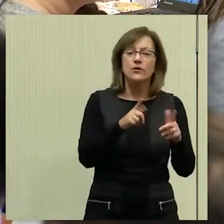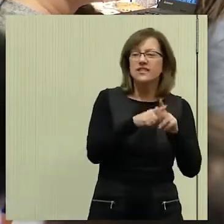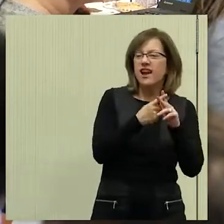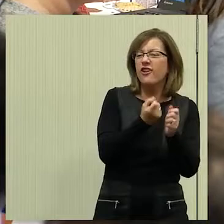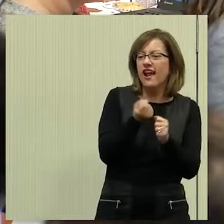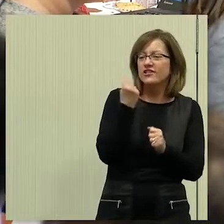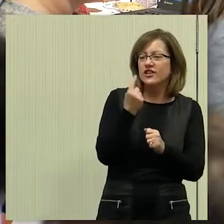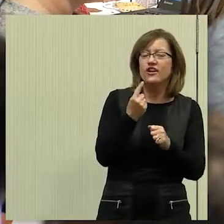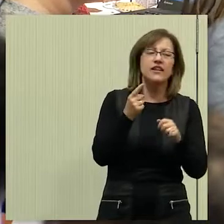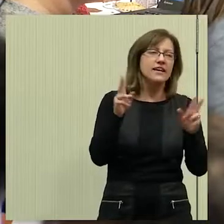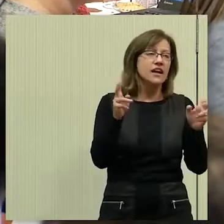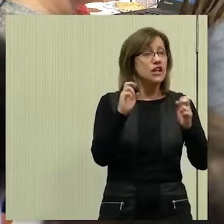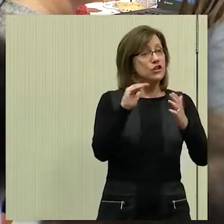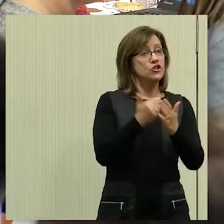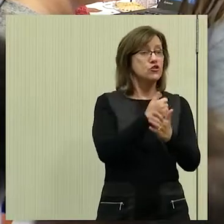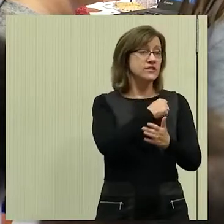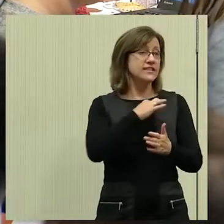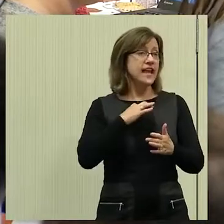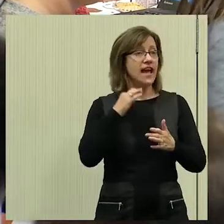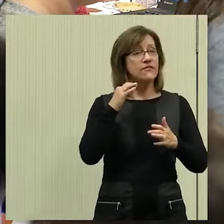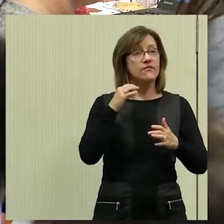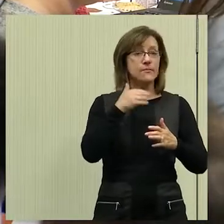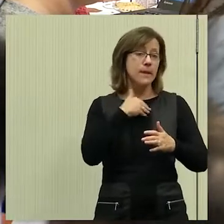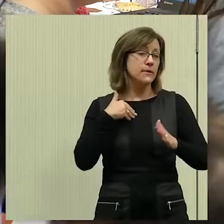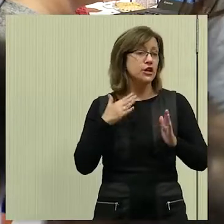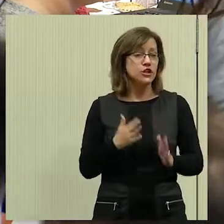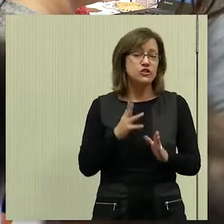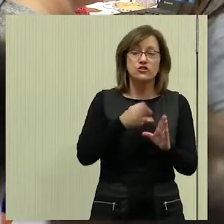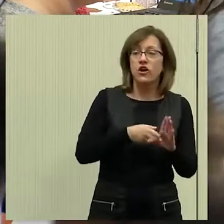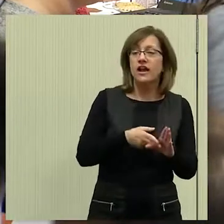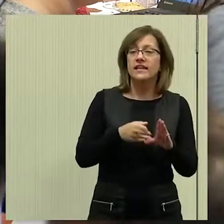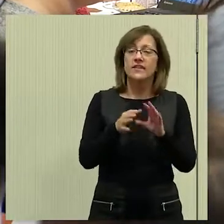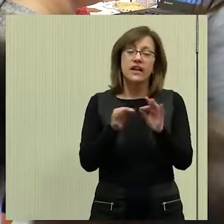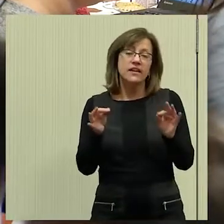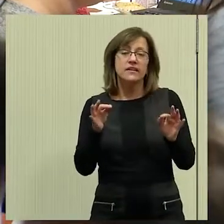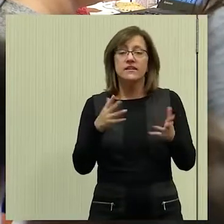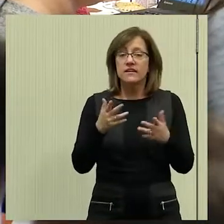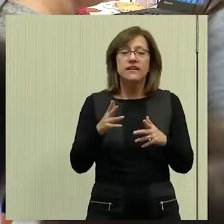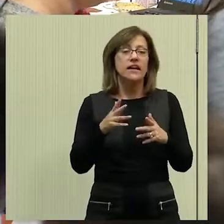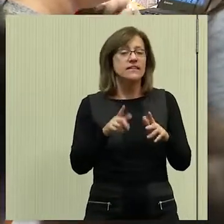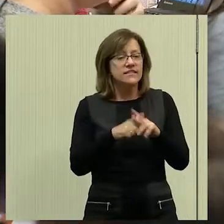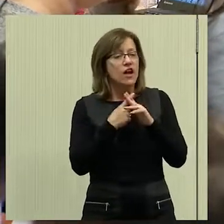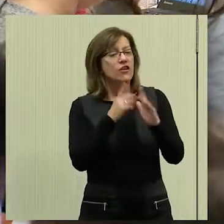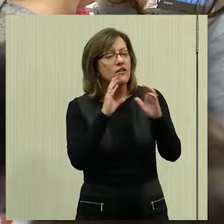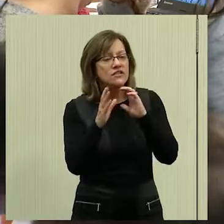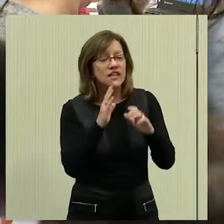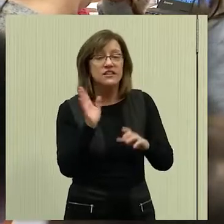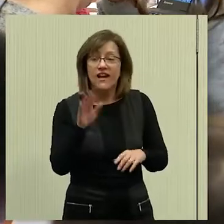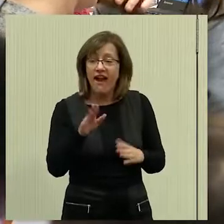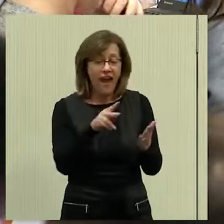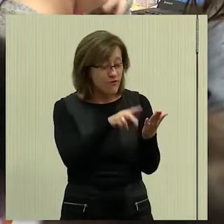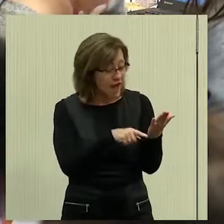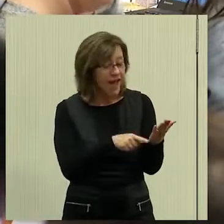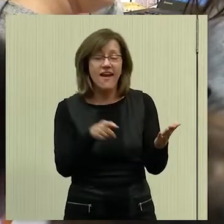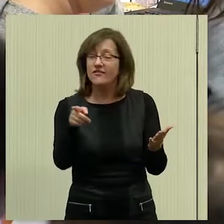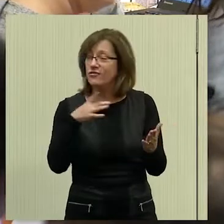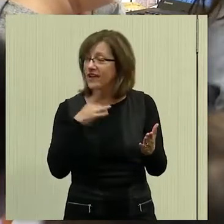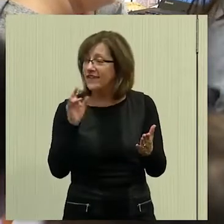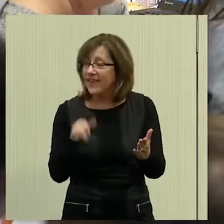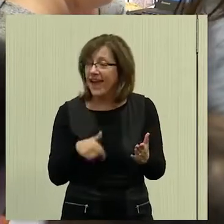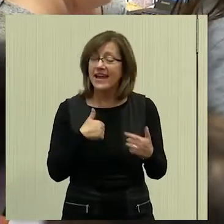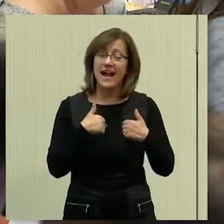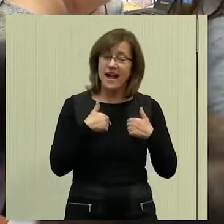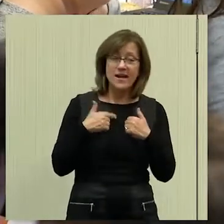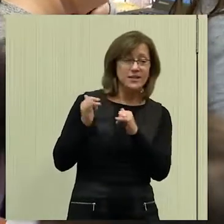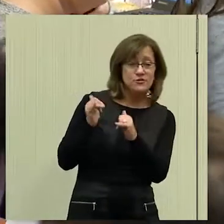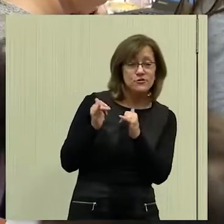know each other, which then like sparked some conversation like, oh, you like to do that? I like to do that too. And you had some common things to talk about.